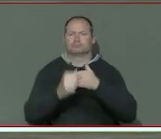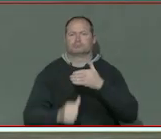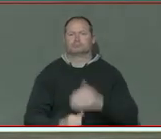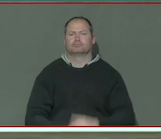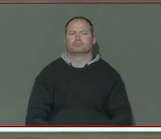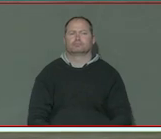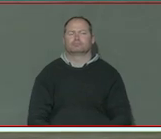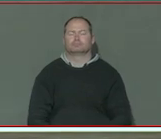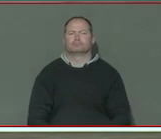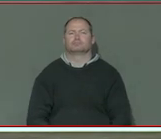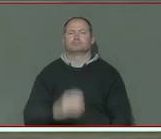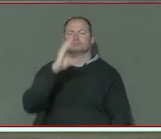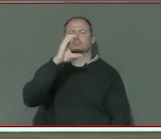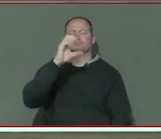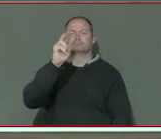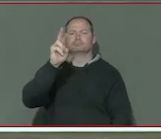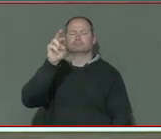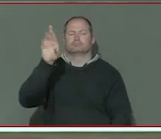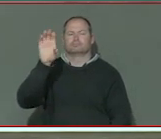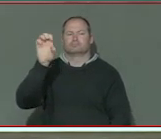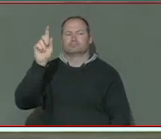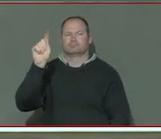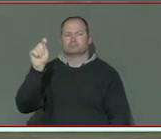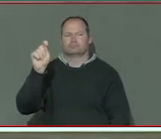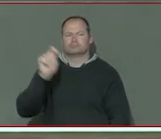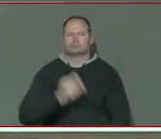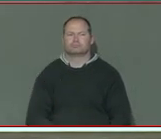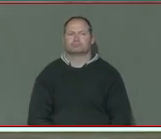So the current part is 2,700.